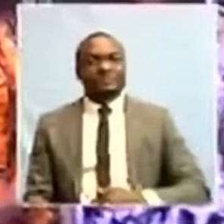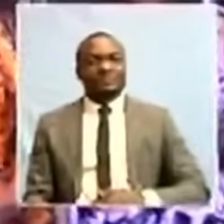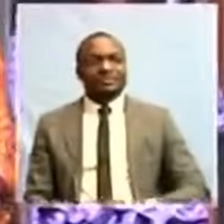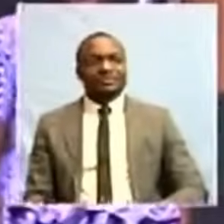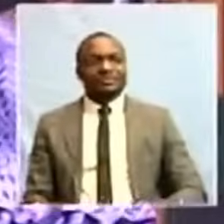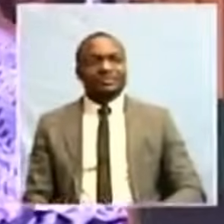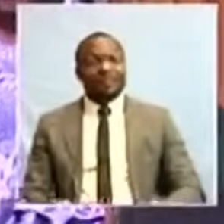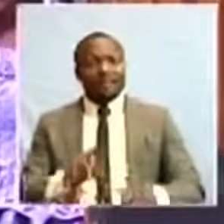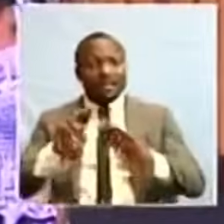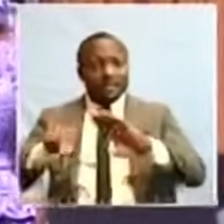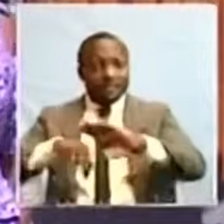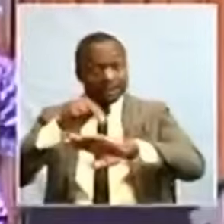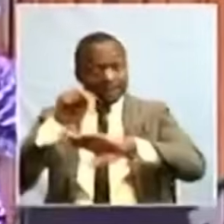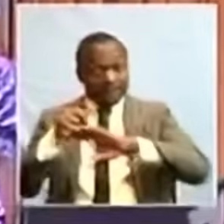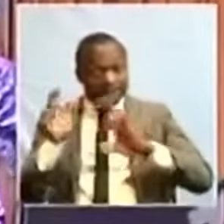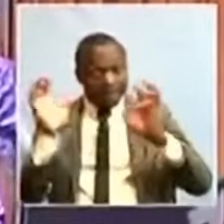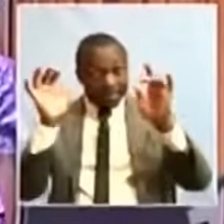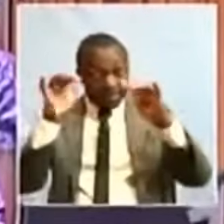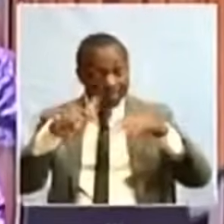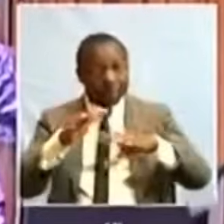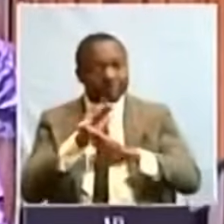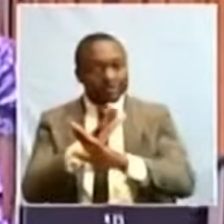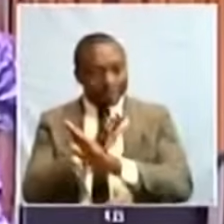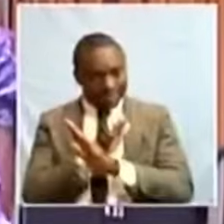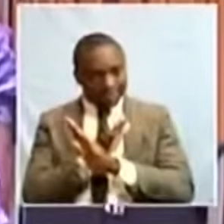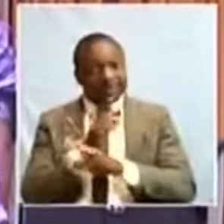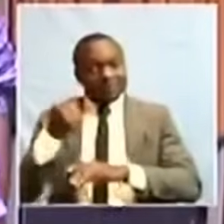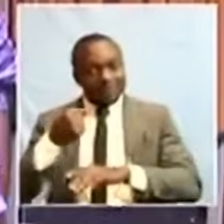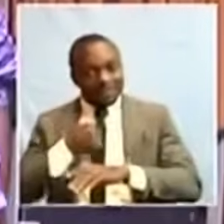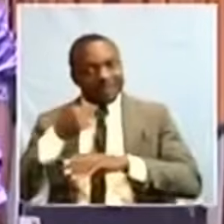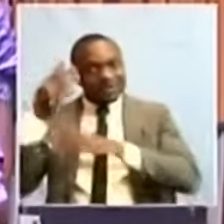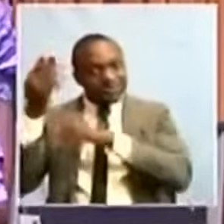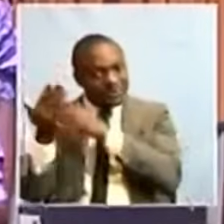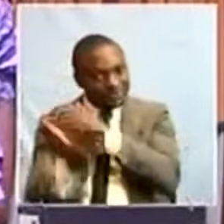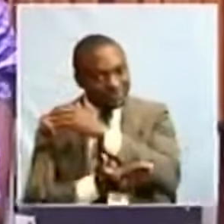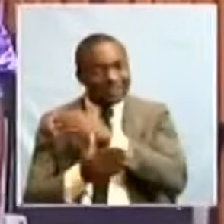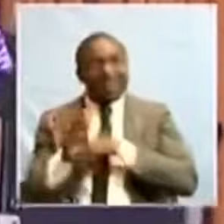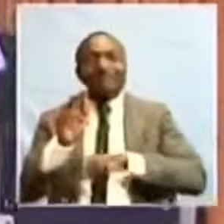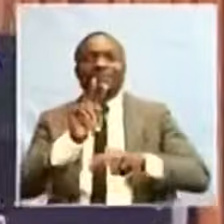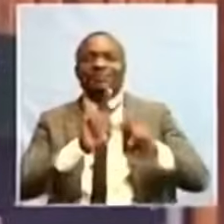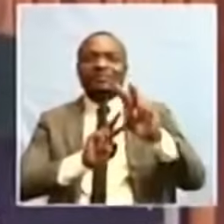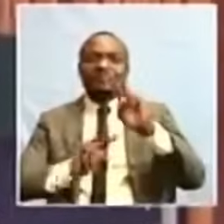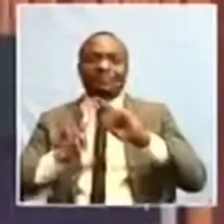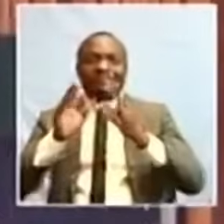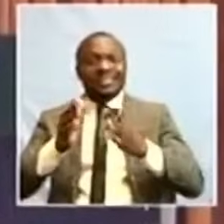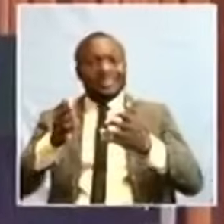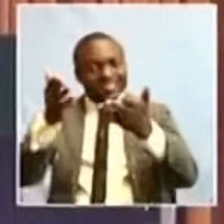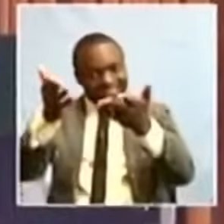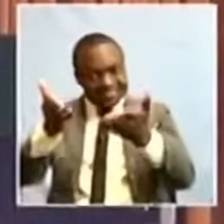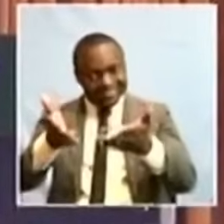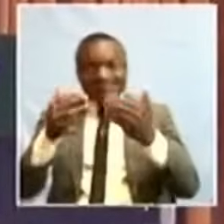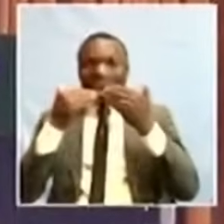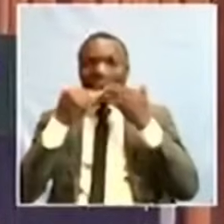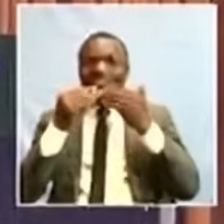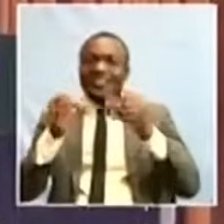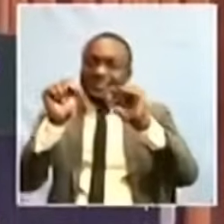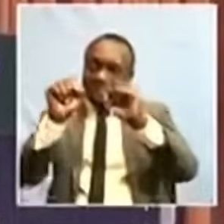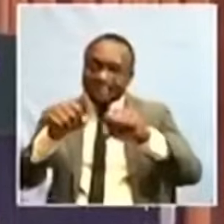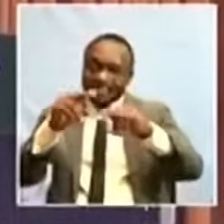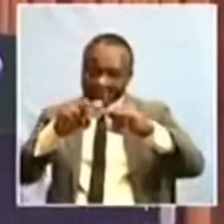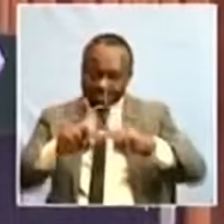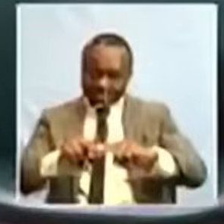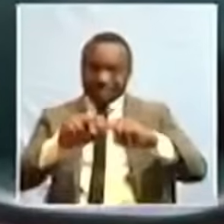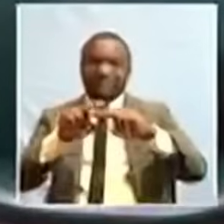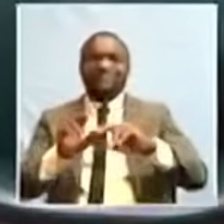On behalf of the National Assembly of Zambia, I warmly welcome our visitors in our midst. I thank you. You may take your